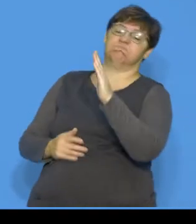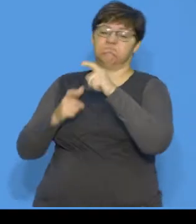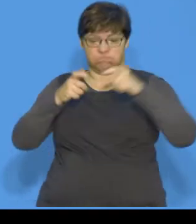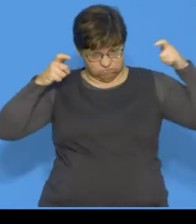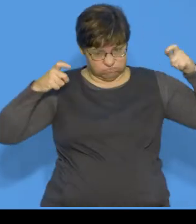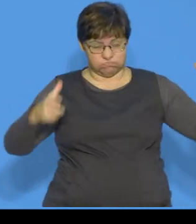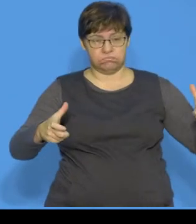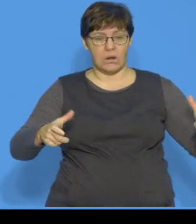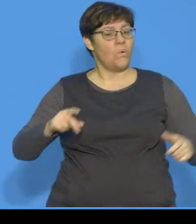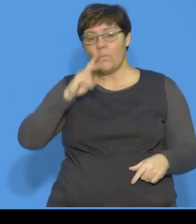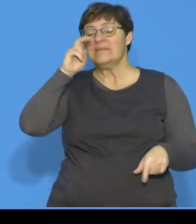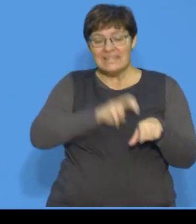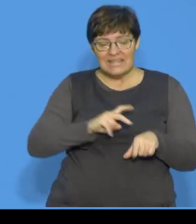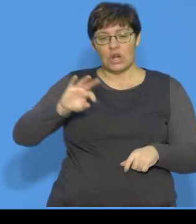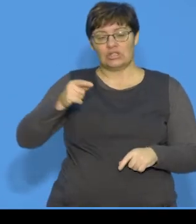of logistic.